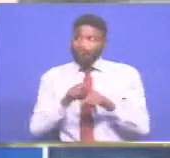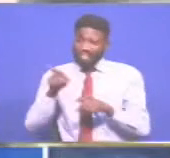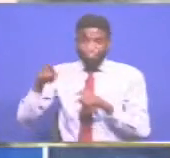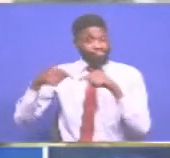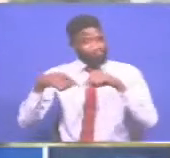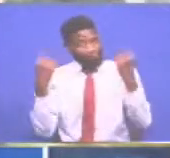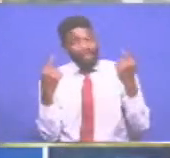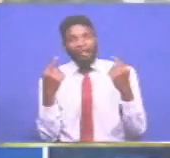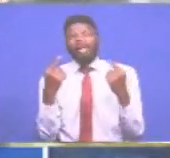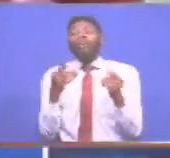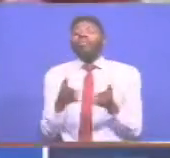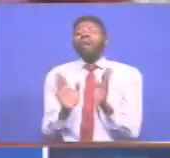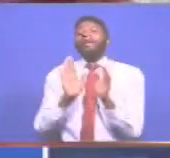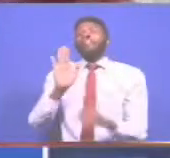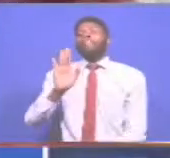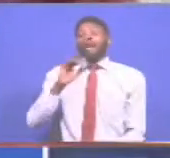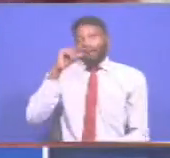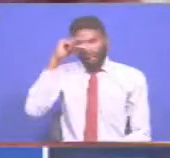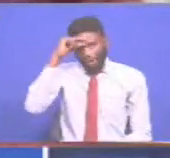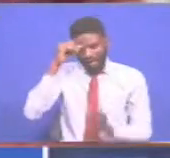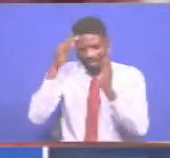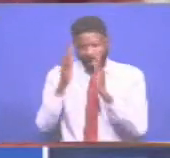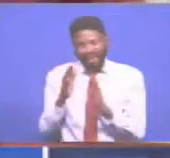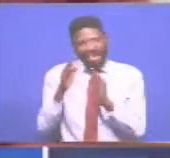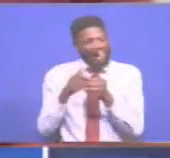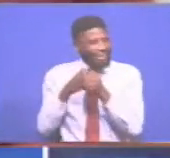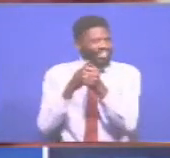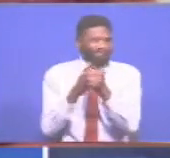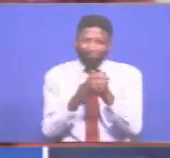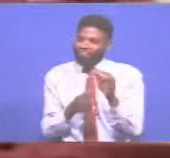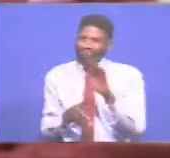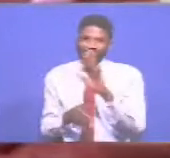leadership. For Channel 1 News, I'm Gladys Mongai.